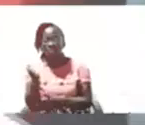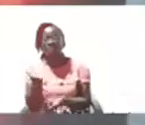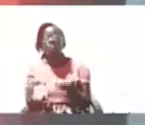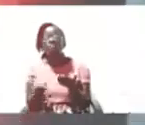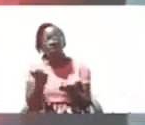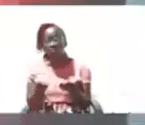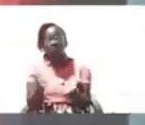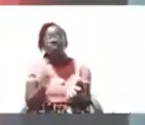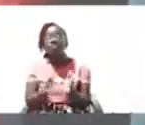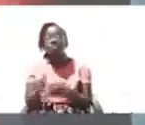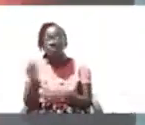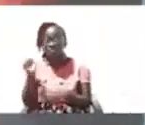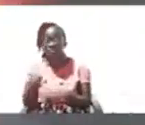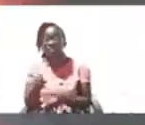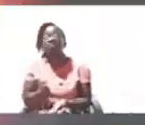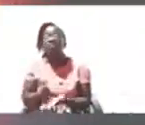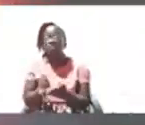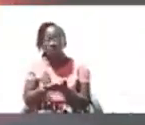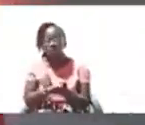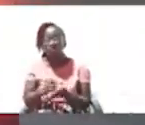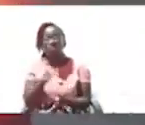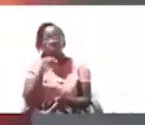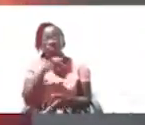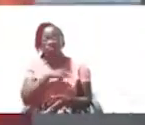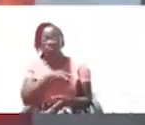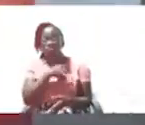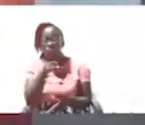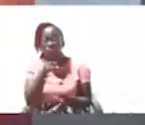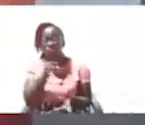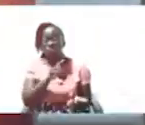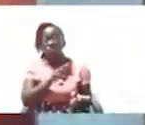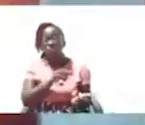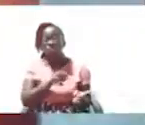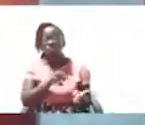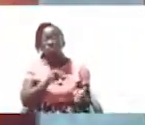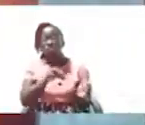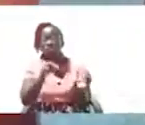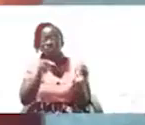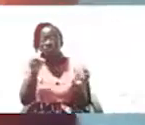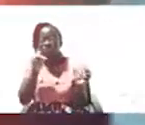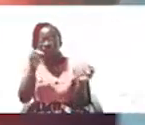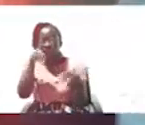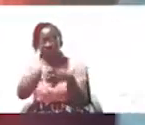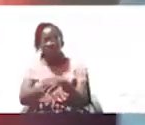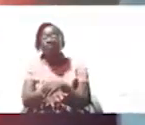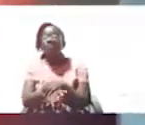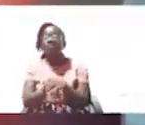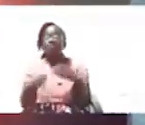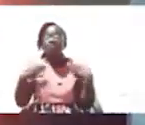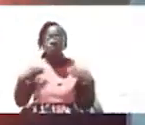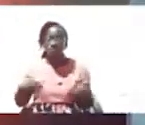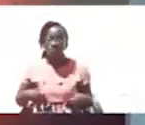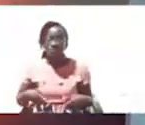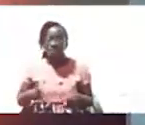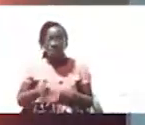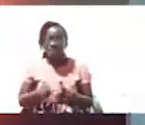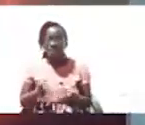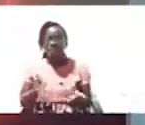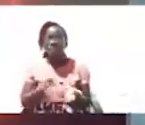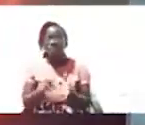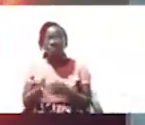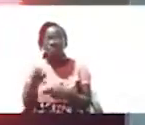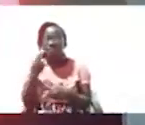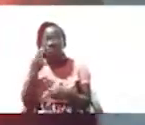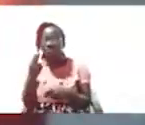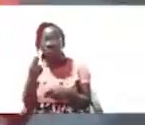around, maybe he could push it into the body. And when Jesus saw the sticking,